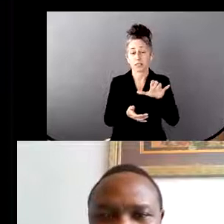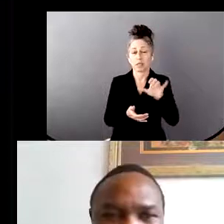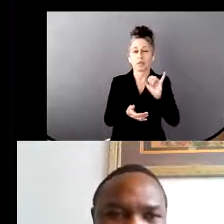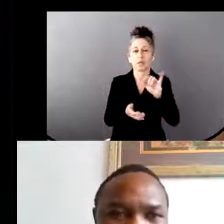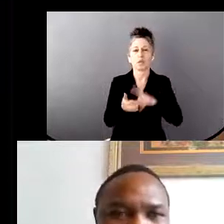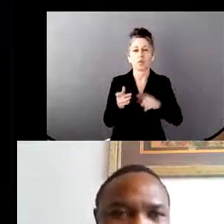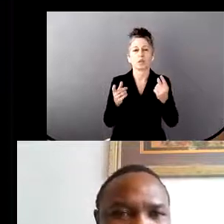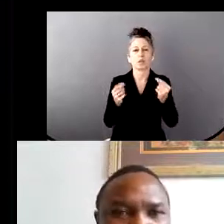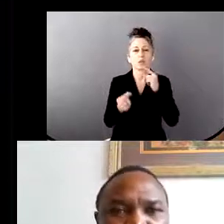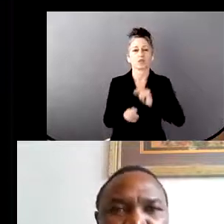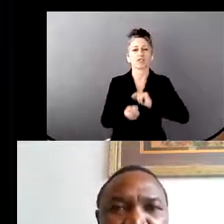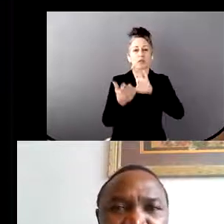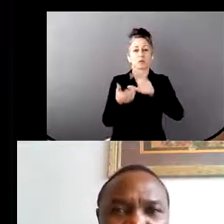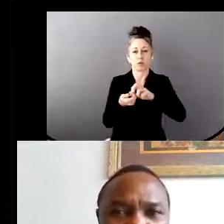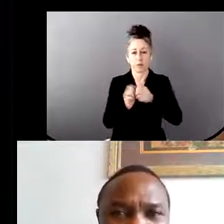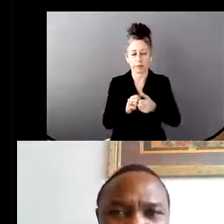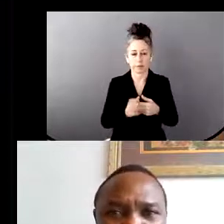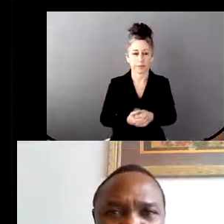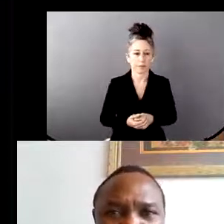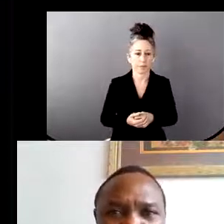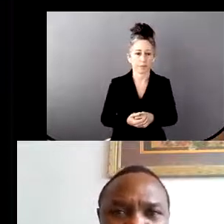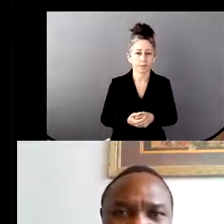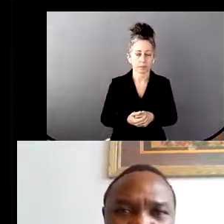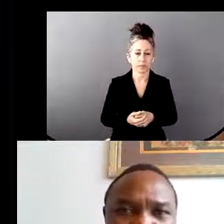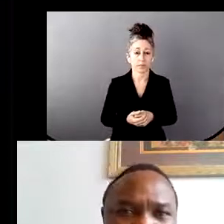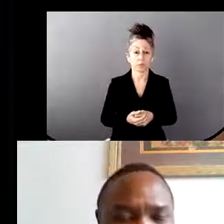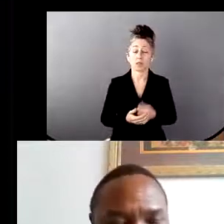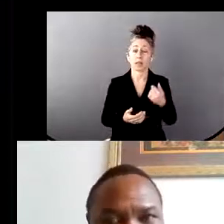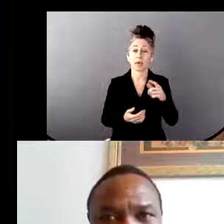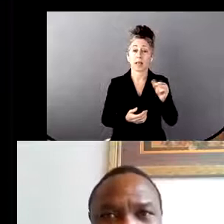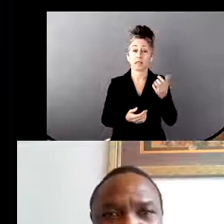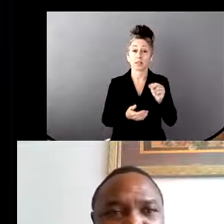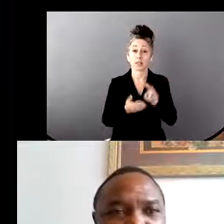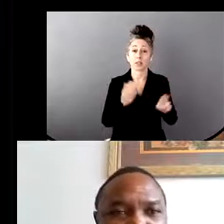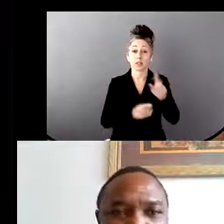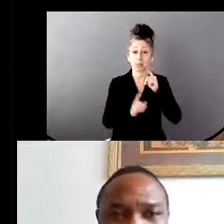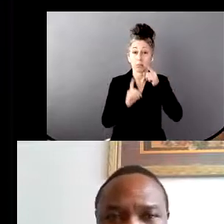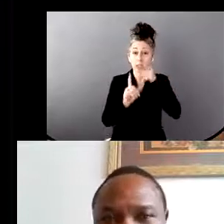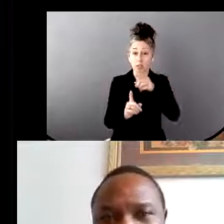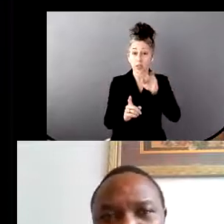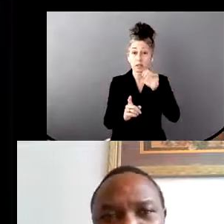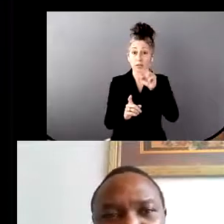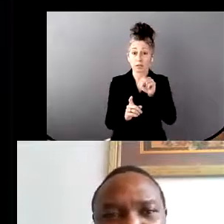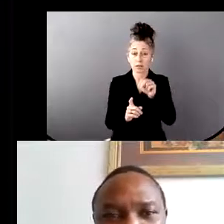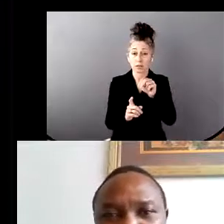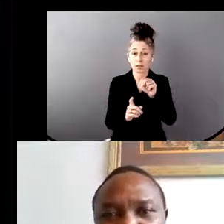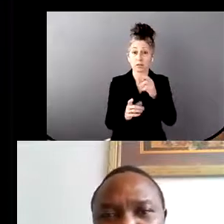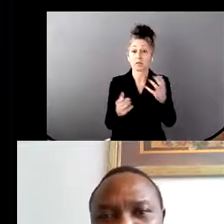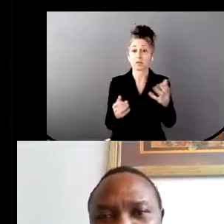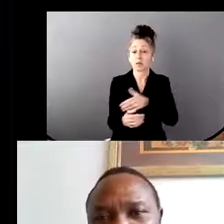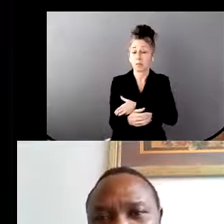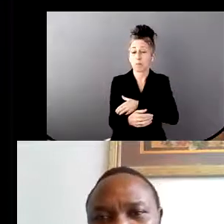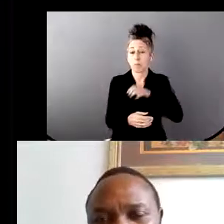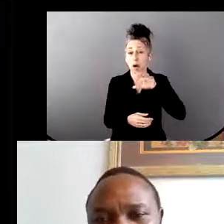these programs. So Langston, the mission of Langston University RRTC is to empower minority